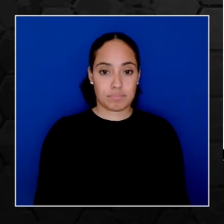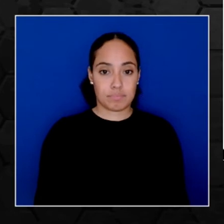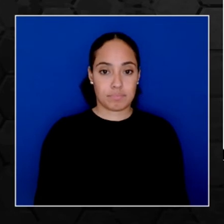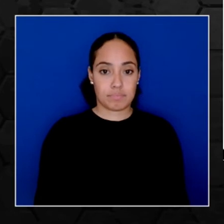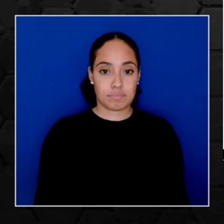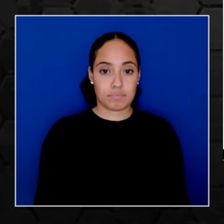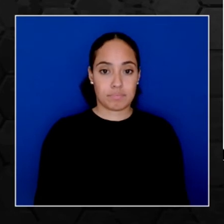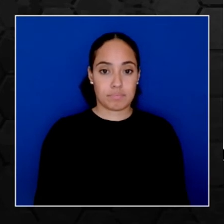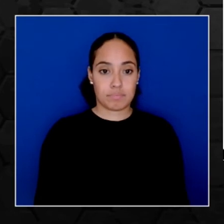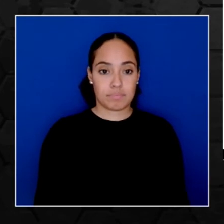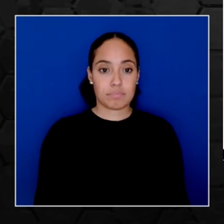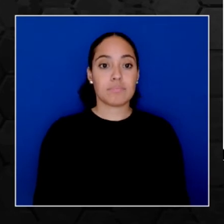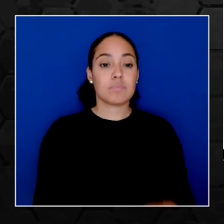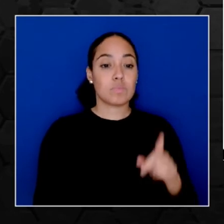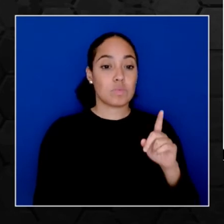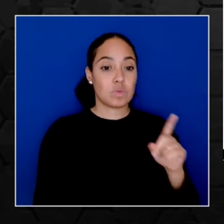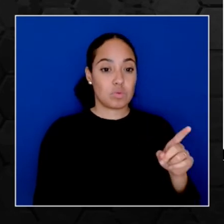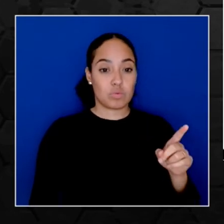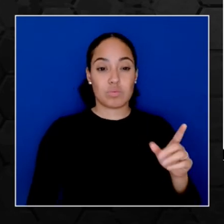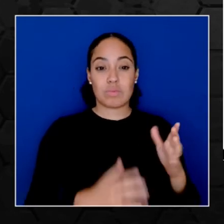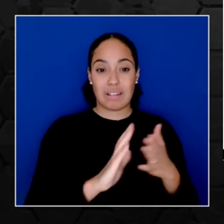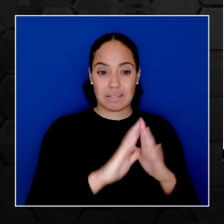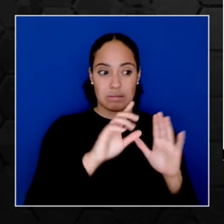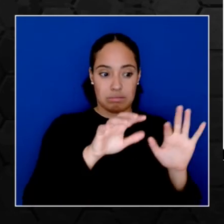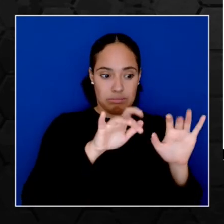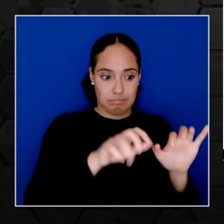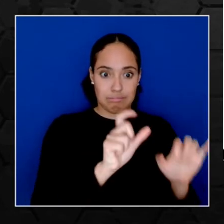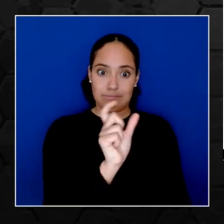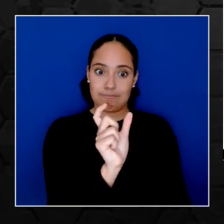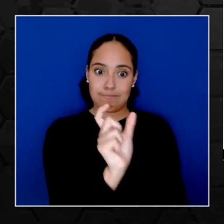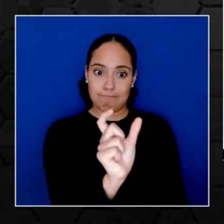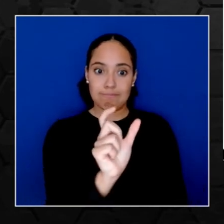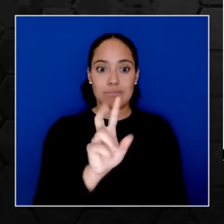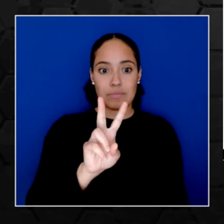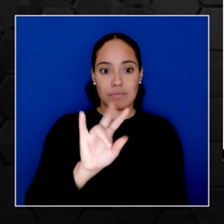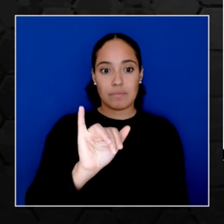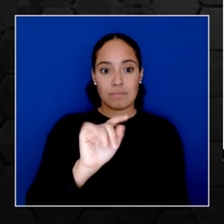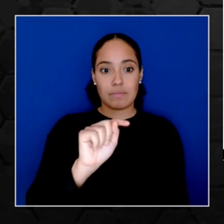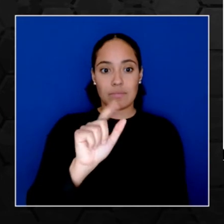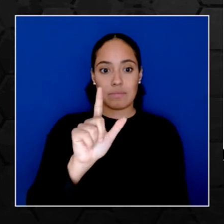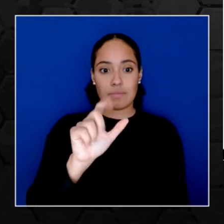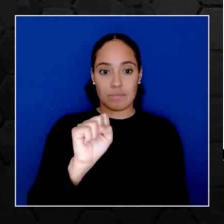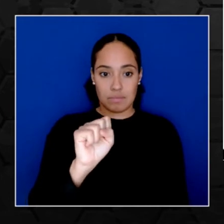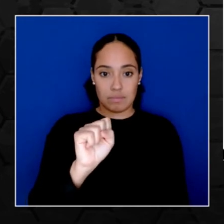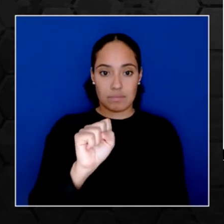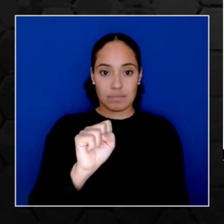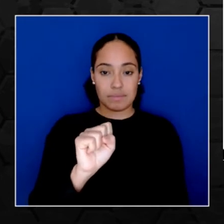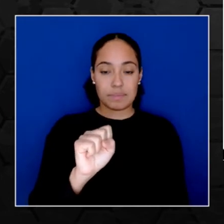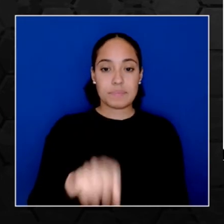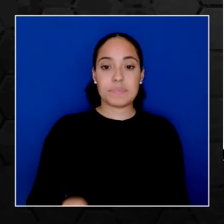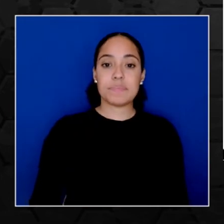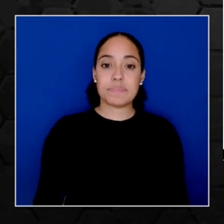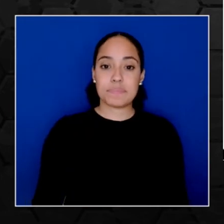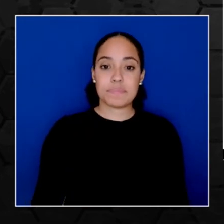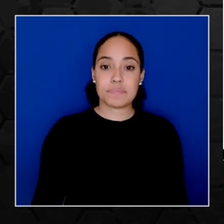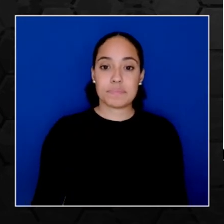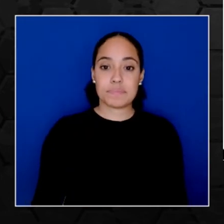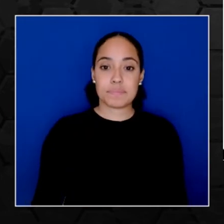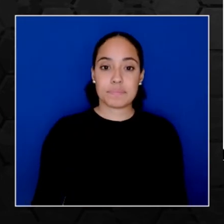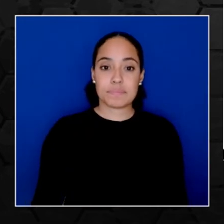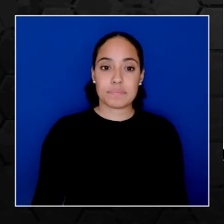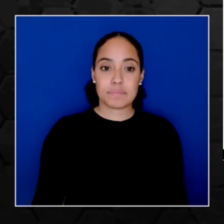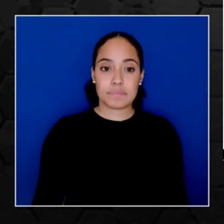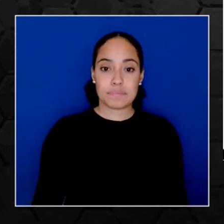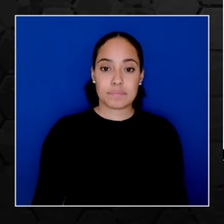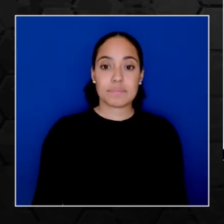because that is the keyword, the scenario ID of the interrupting scenario. So once that is ready, we could just click on save and let's run